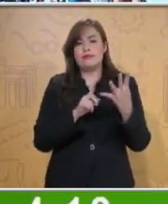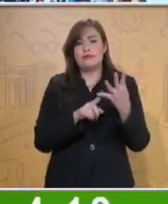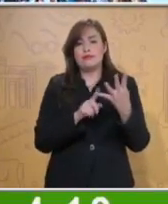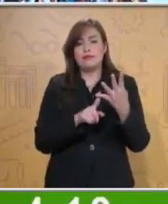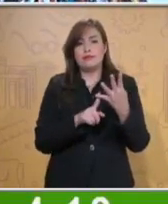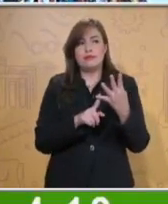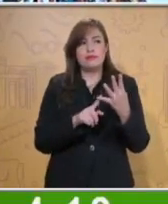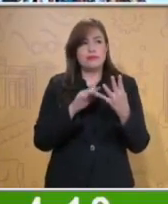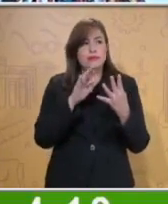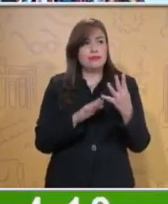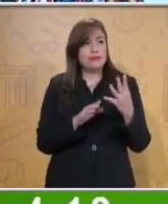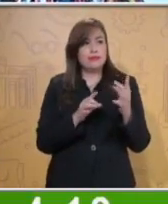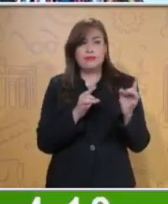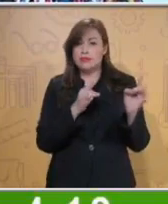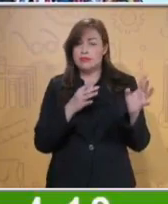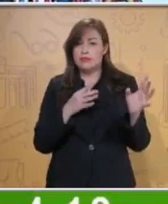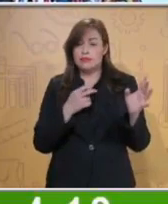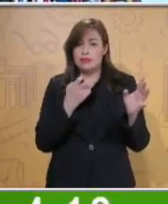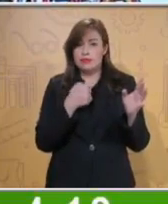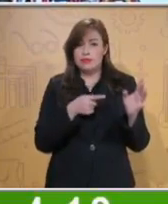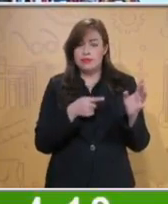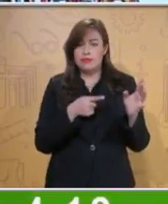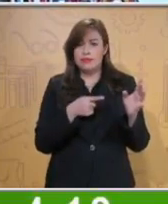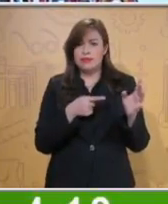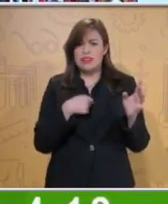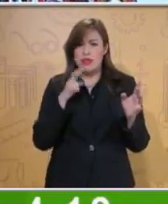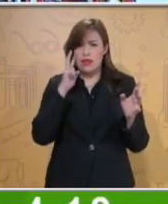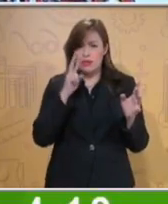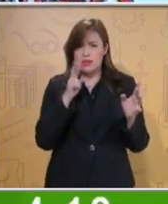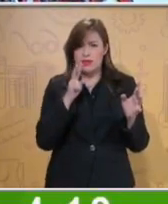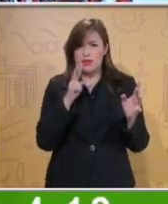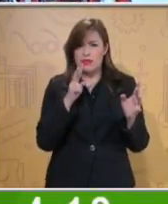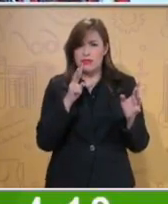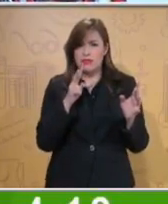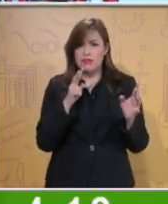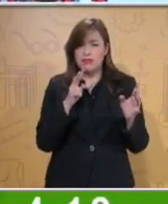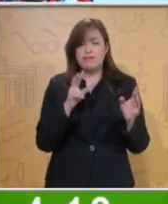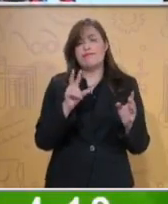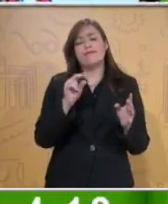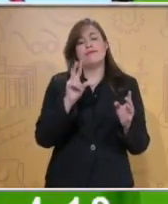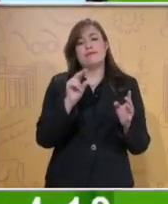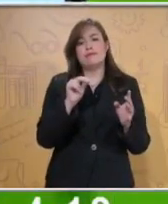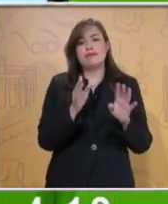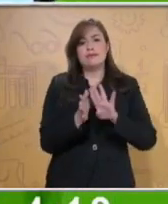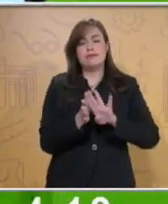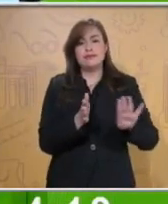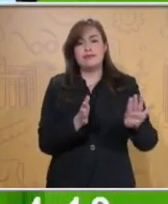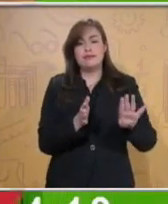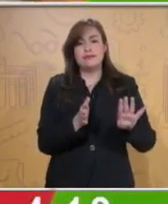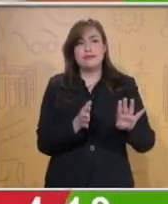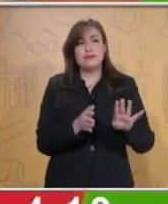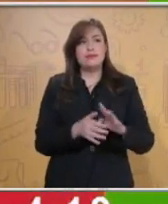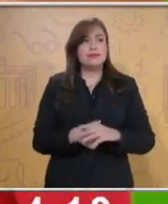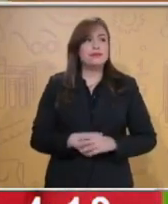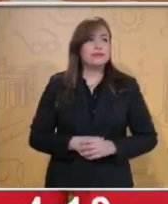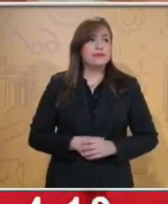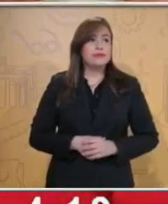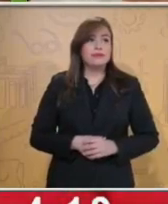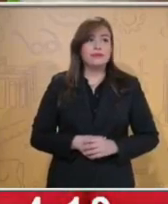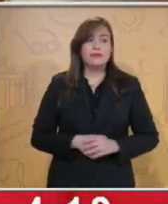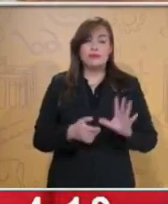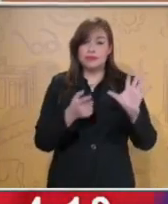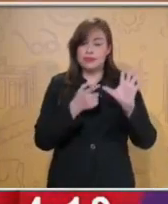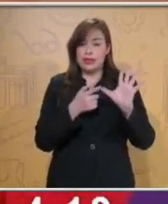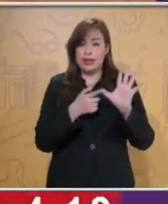Hood and the Big Bad Wolf, does it belong to a comic strip? No, it doesn't. And what about the